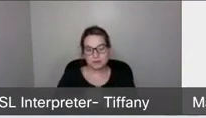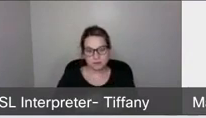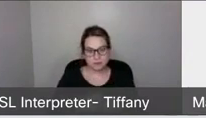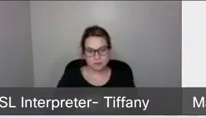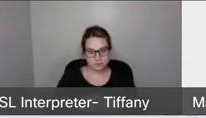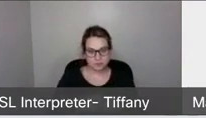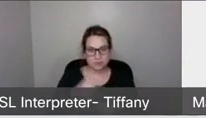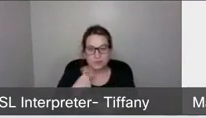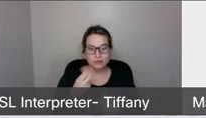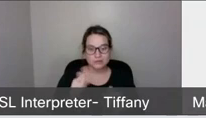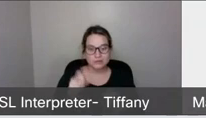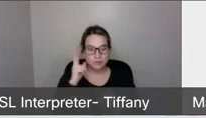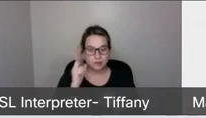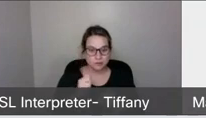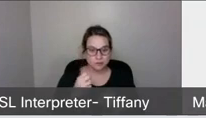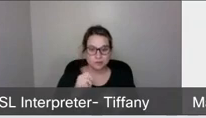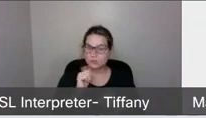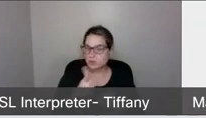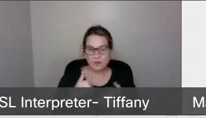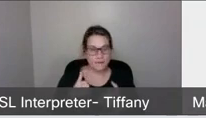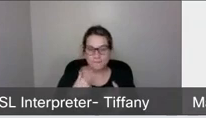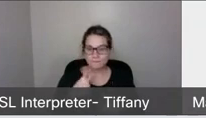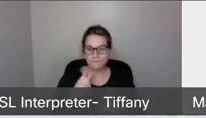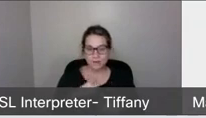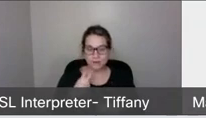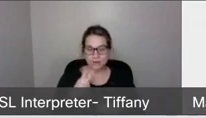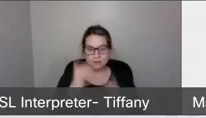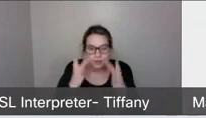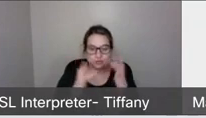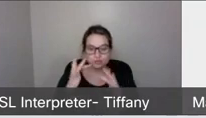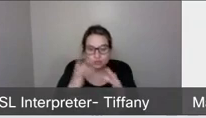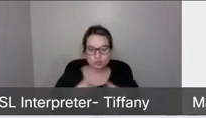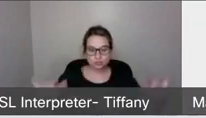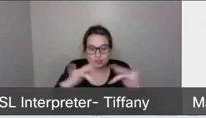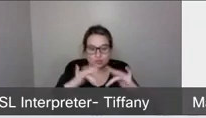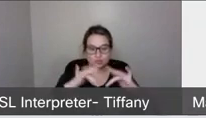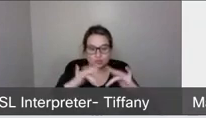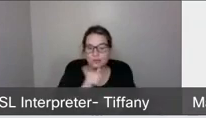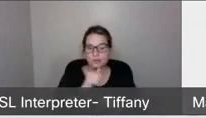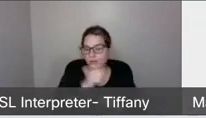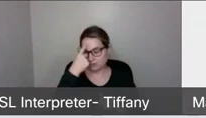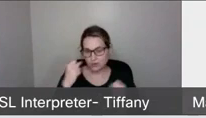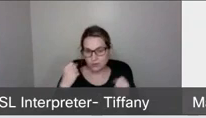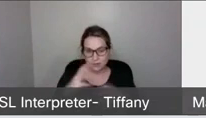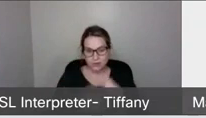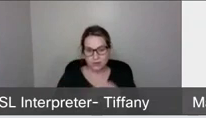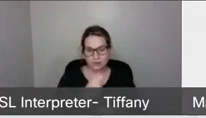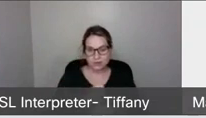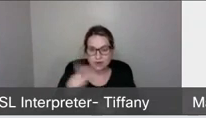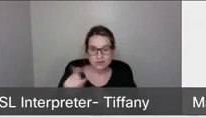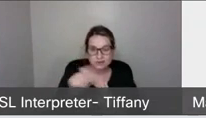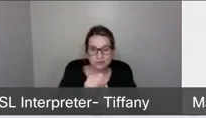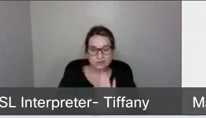their voice can be heard. We have not had a voice of rural Arizona for years. I've gone down to the state capitol many